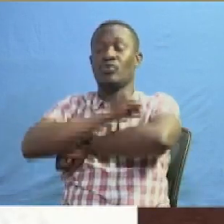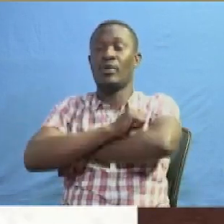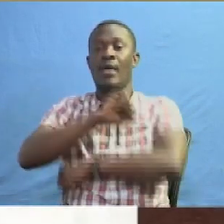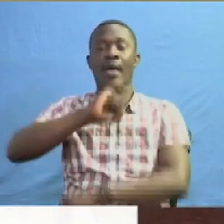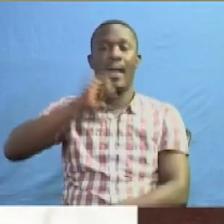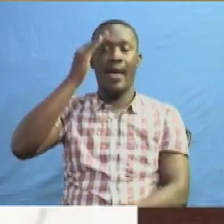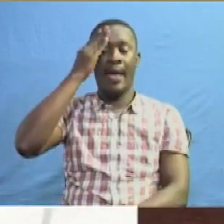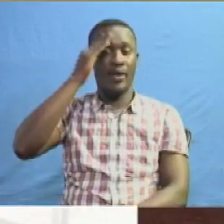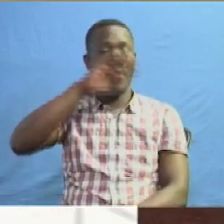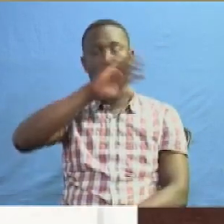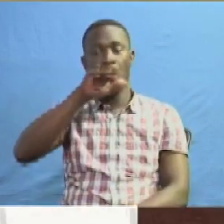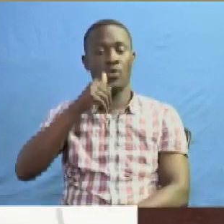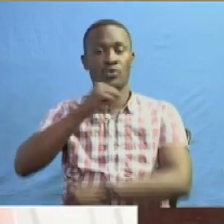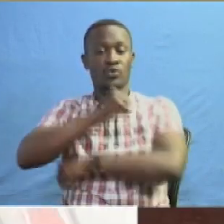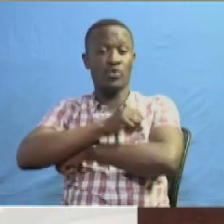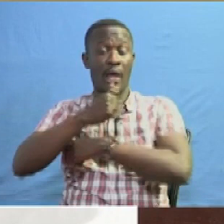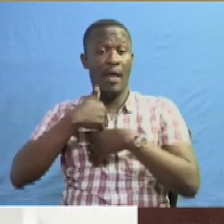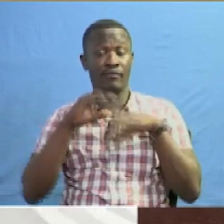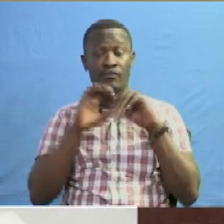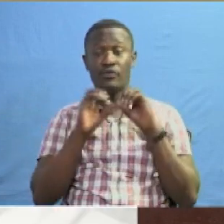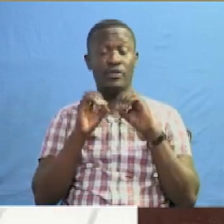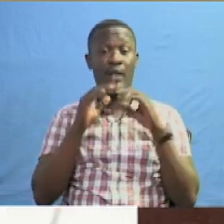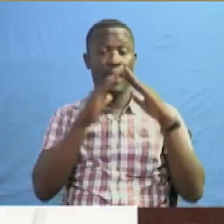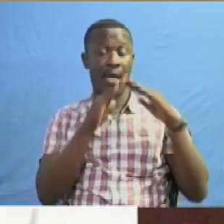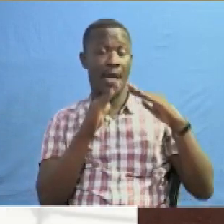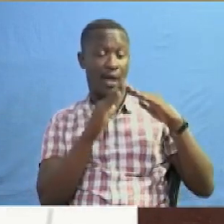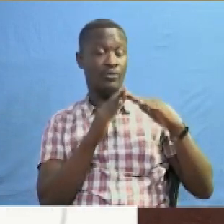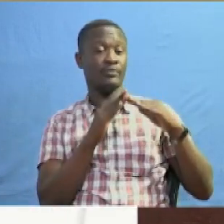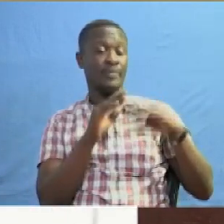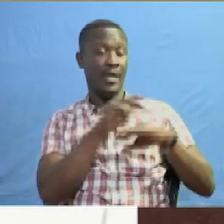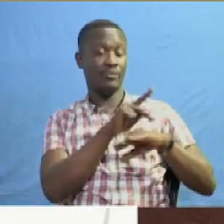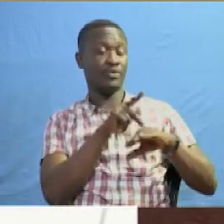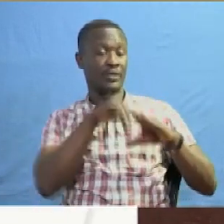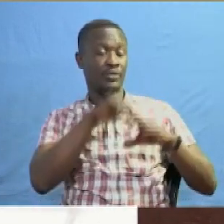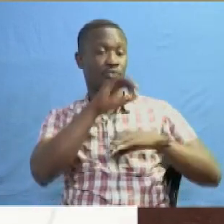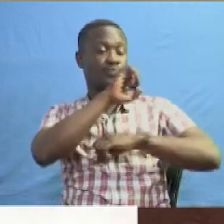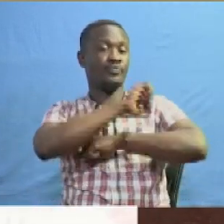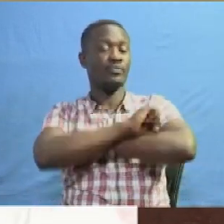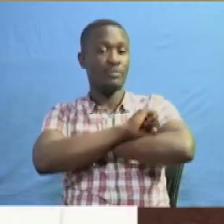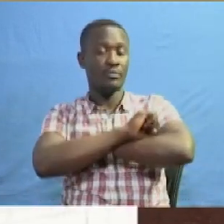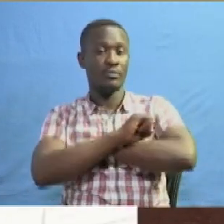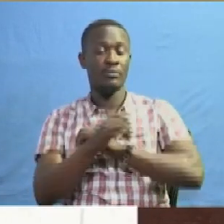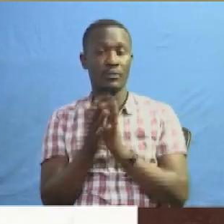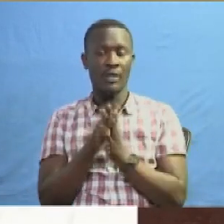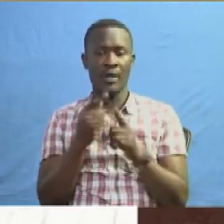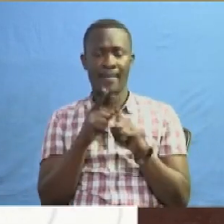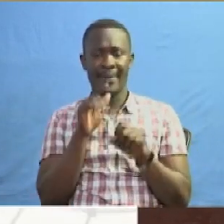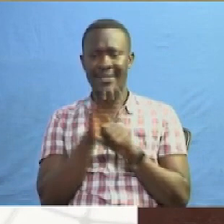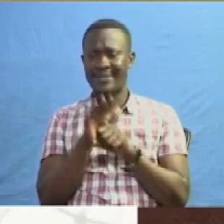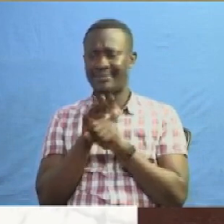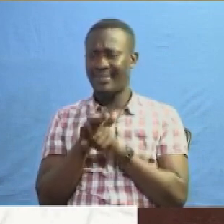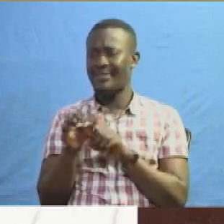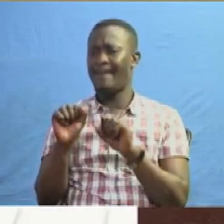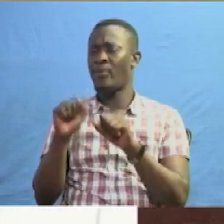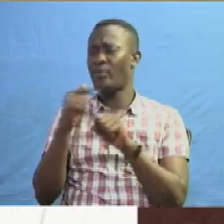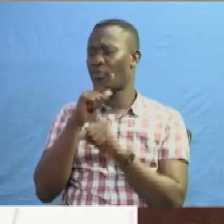it's not all schools that have houses, principals' houses in the school. But as much as possible, those